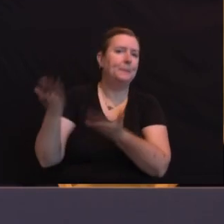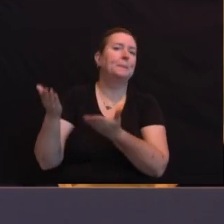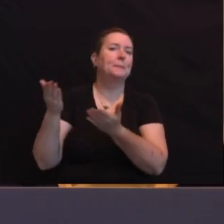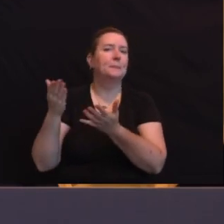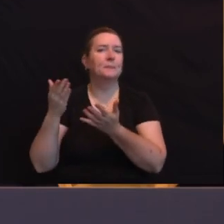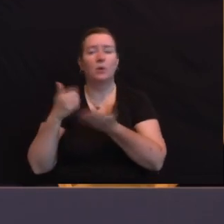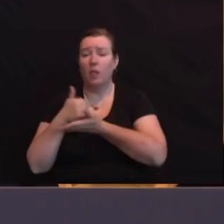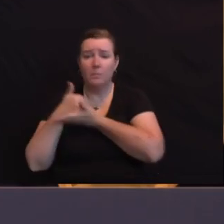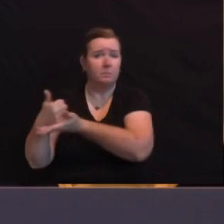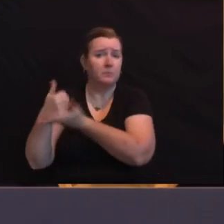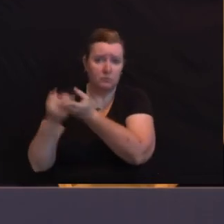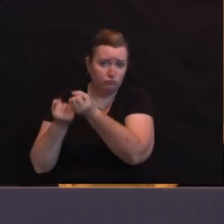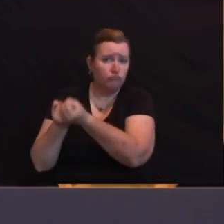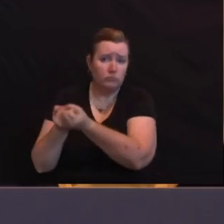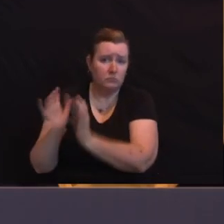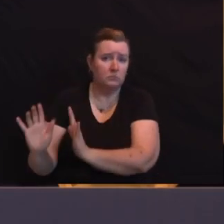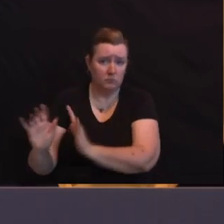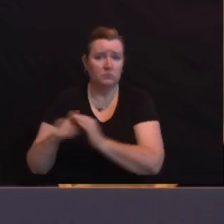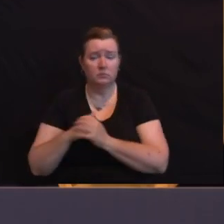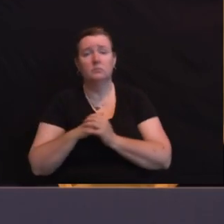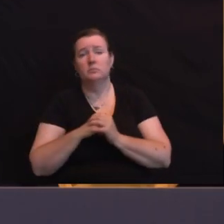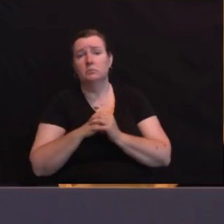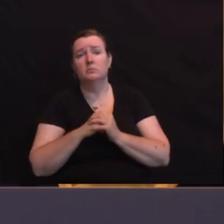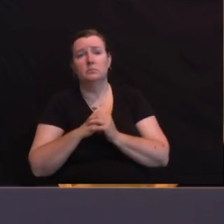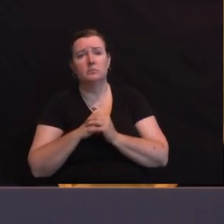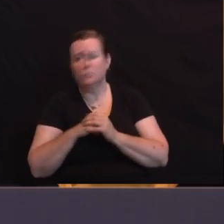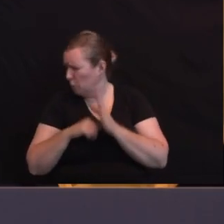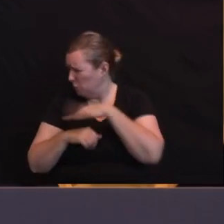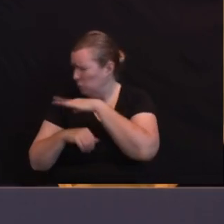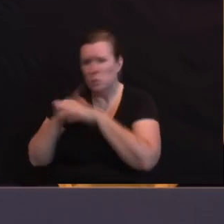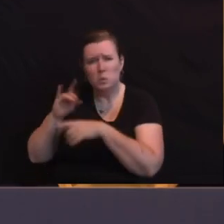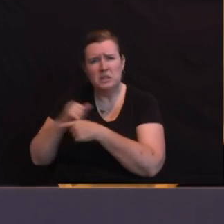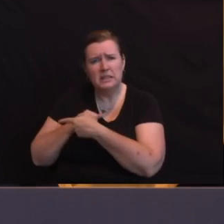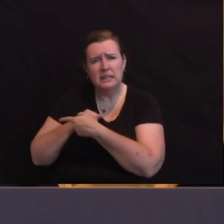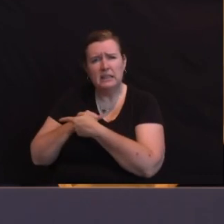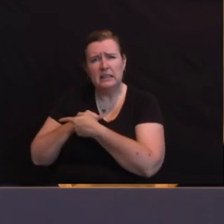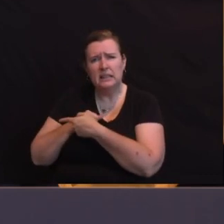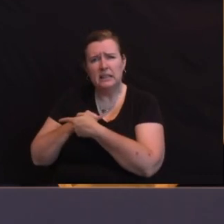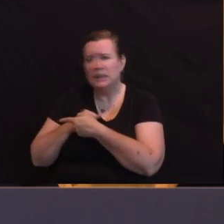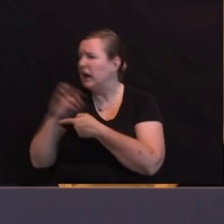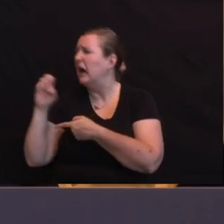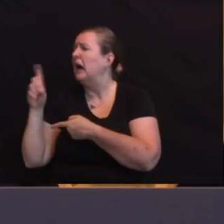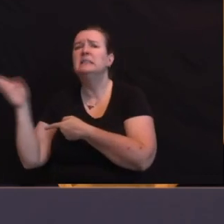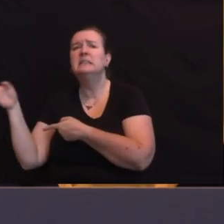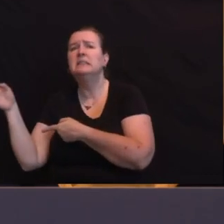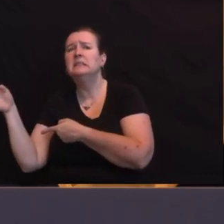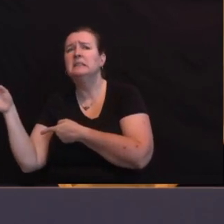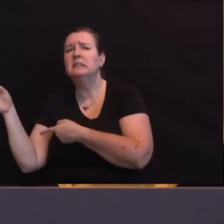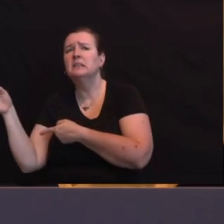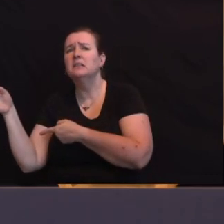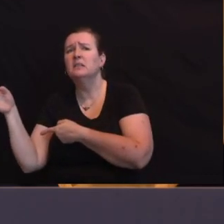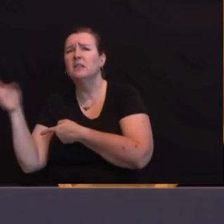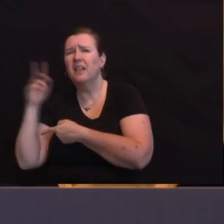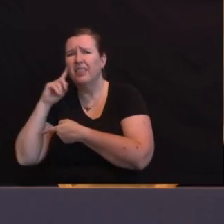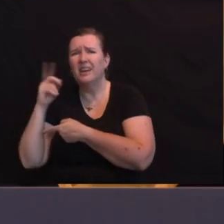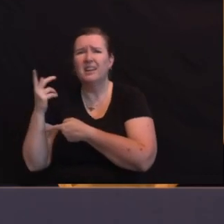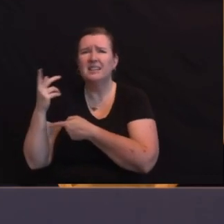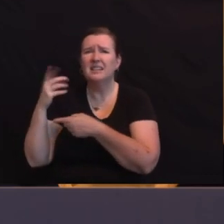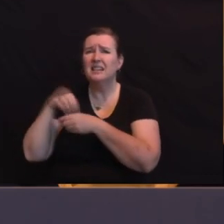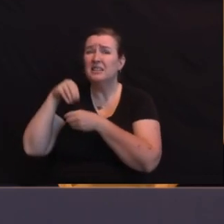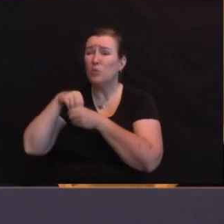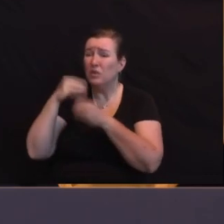him. You know, unless Judy or Ed or Pat see otherwise, I don't think indoor dining is